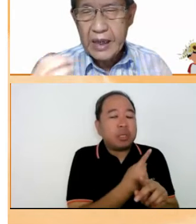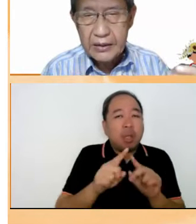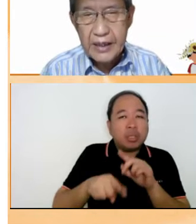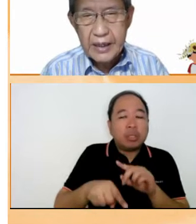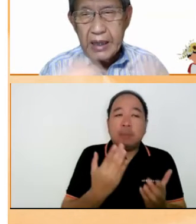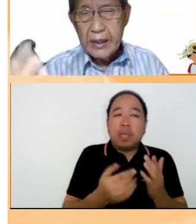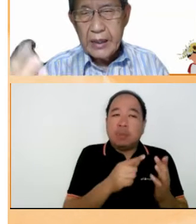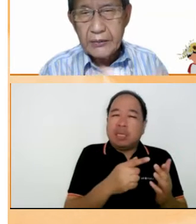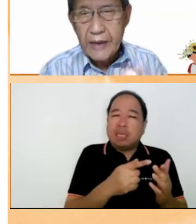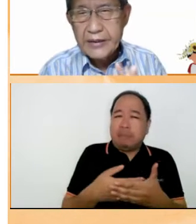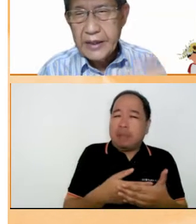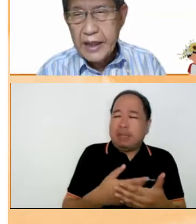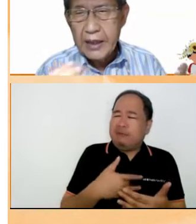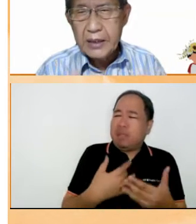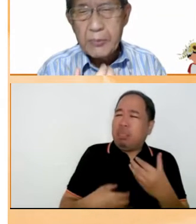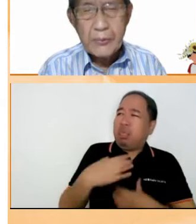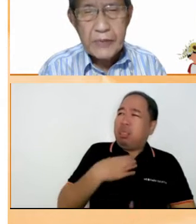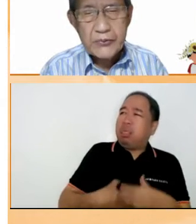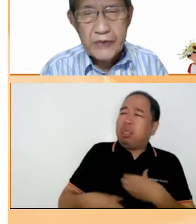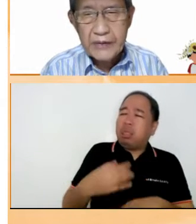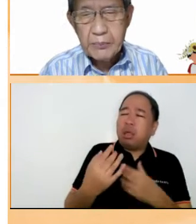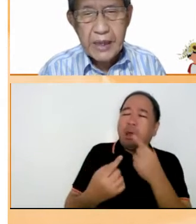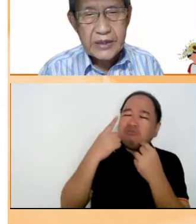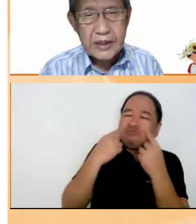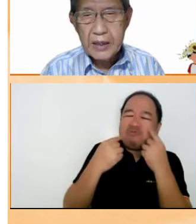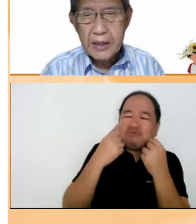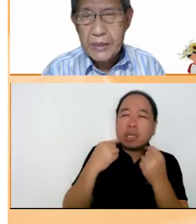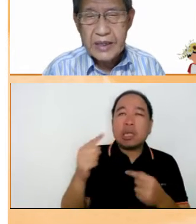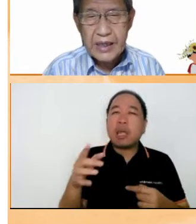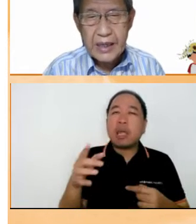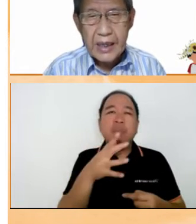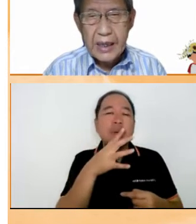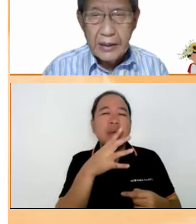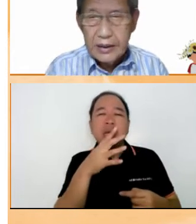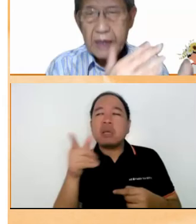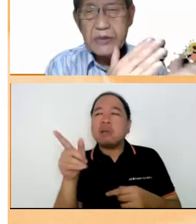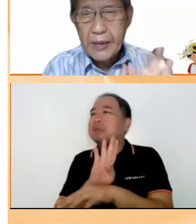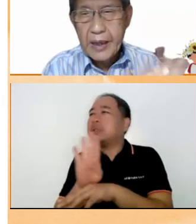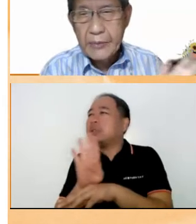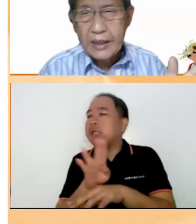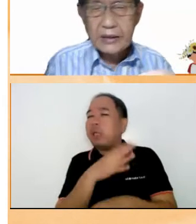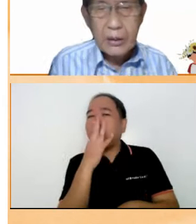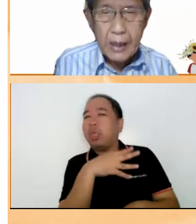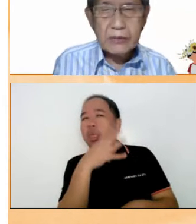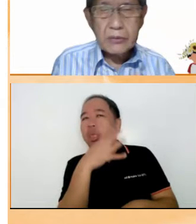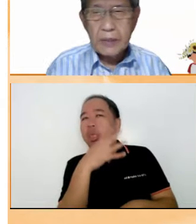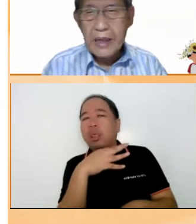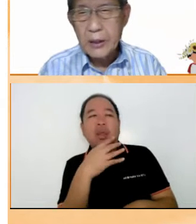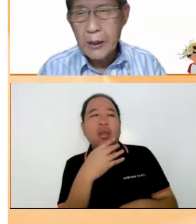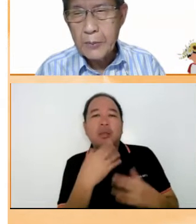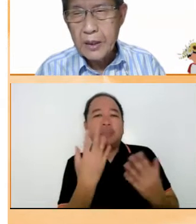feeling hungry and crying, and the mommy is very impatient and busy and gives the baby a little whack